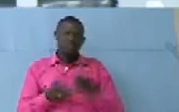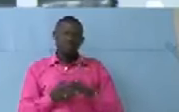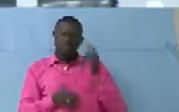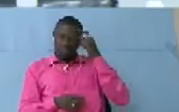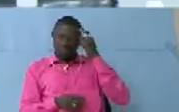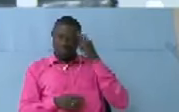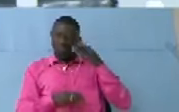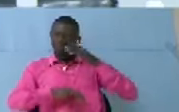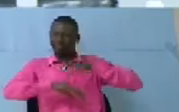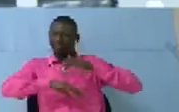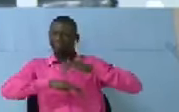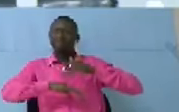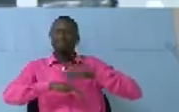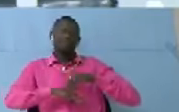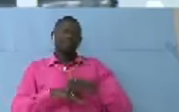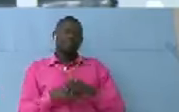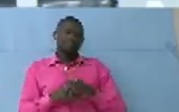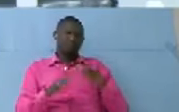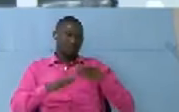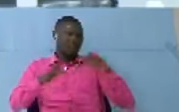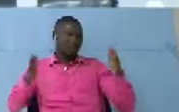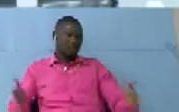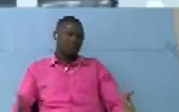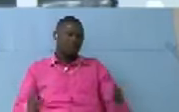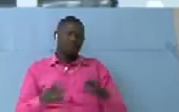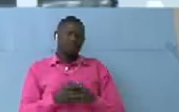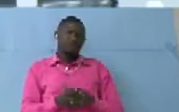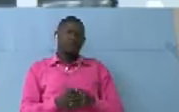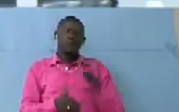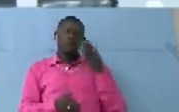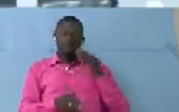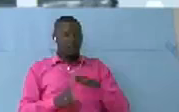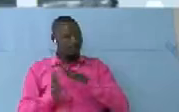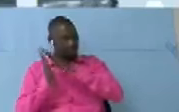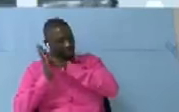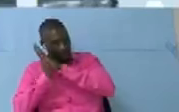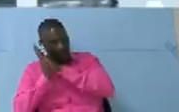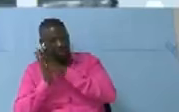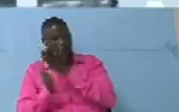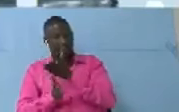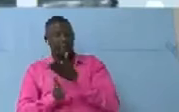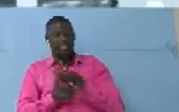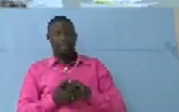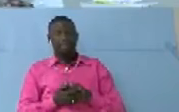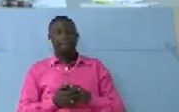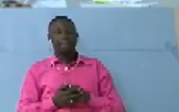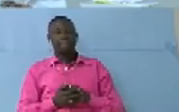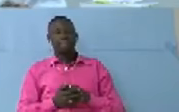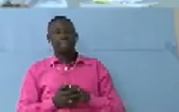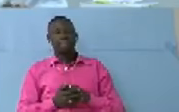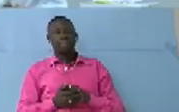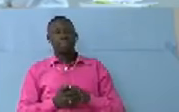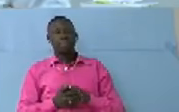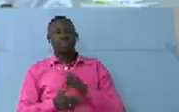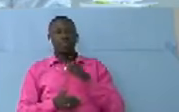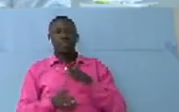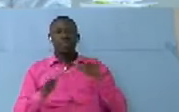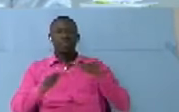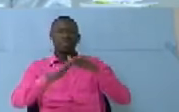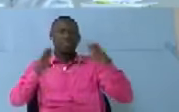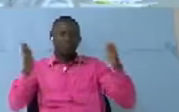metal. I think it's metal. So covering Allah. So when I lie down, was the table moving